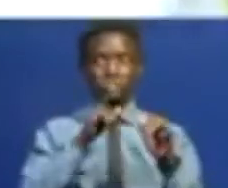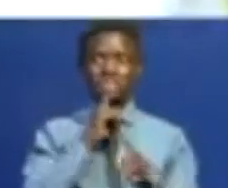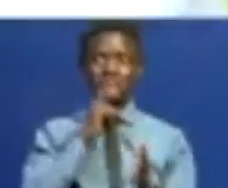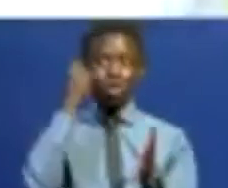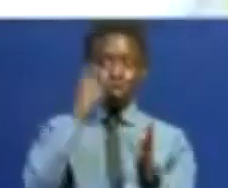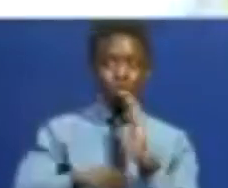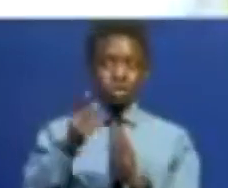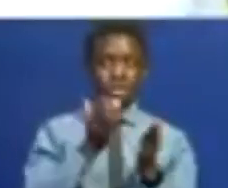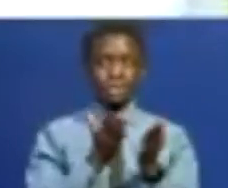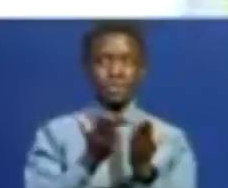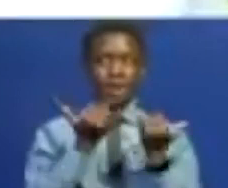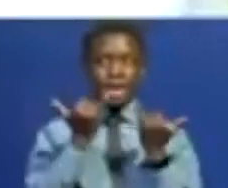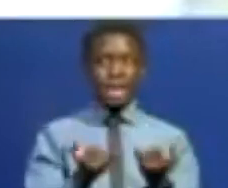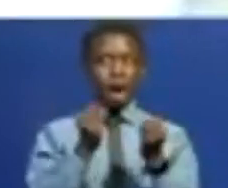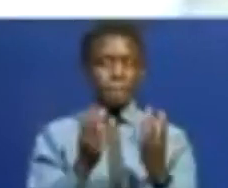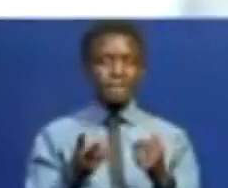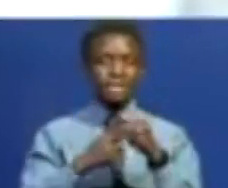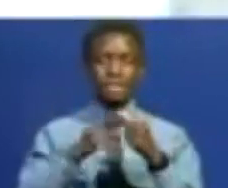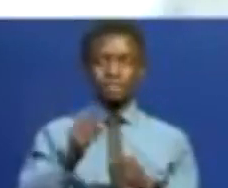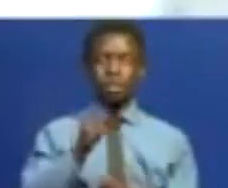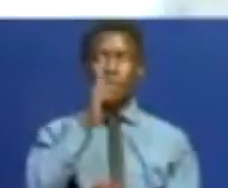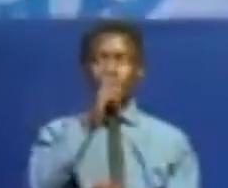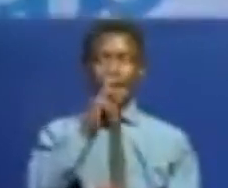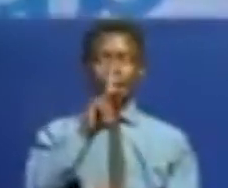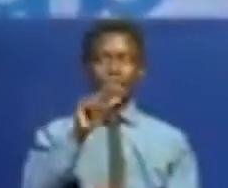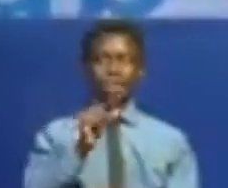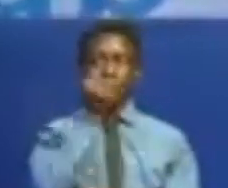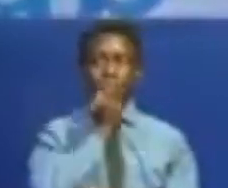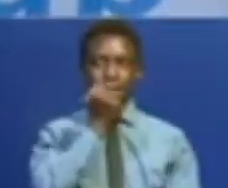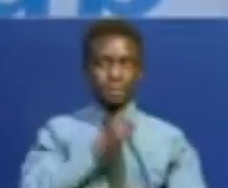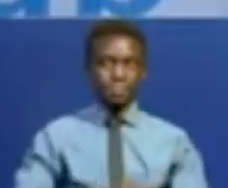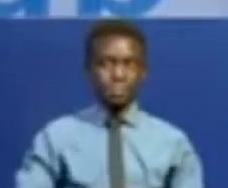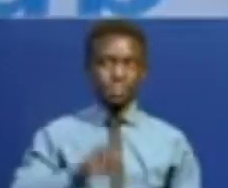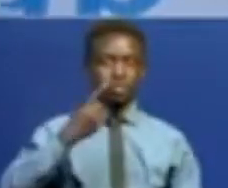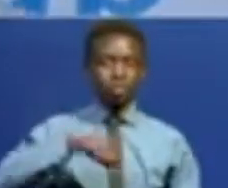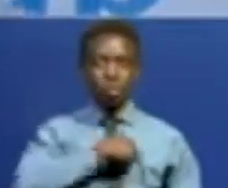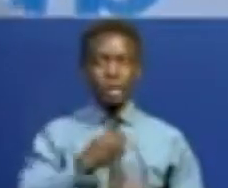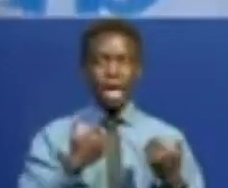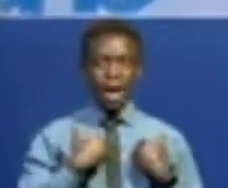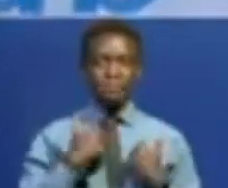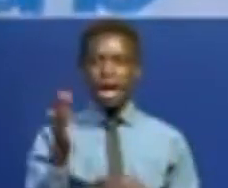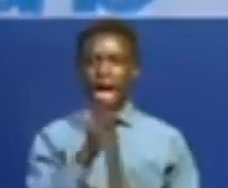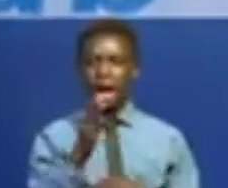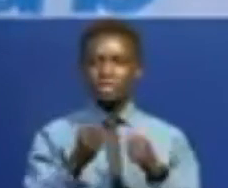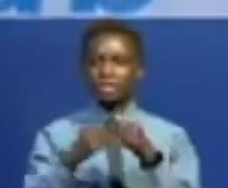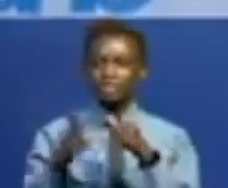been set at 70 shillings per 90 kilogram bag of maize. We have around 17